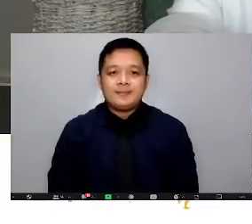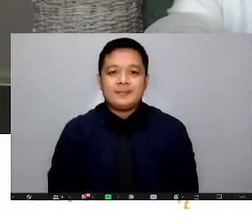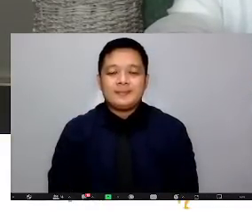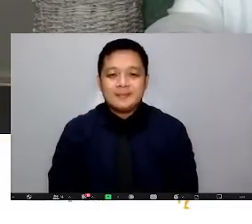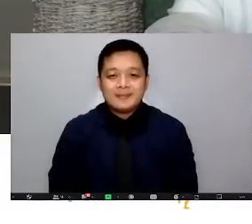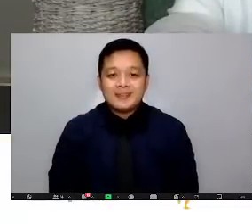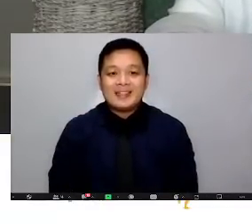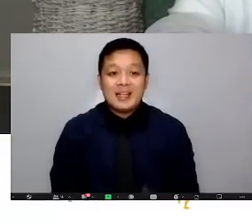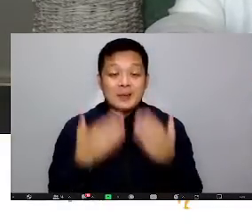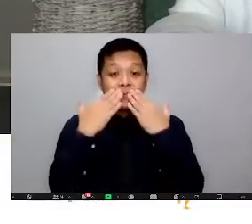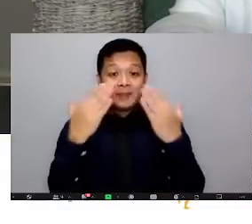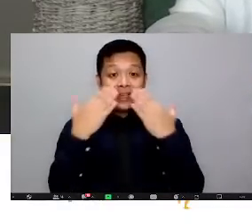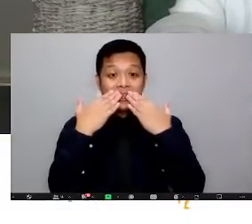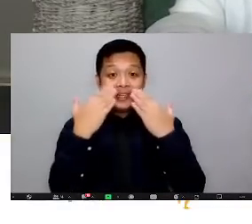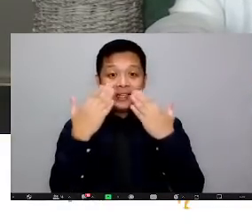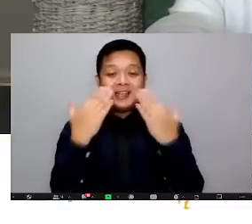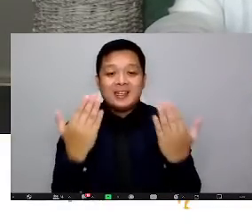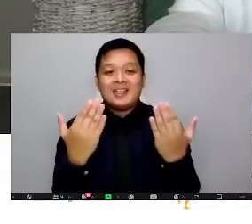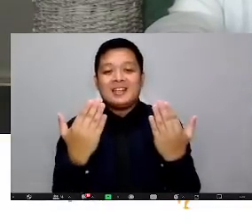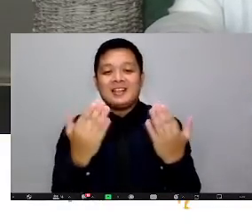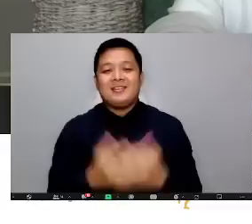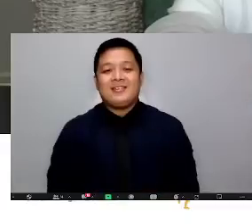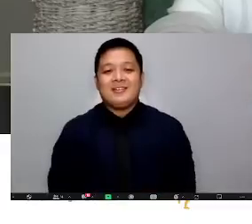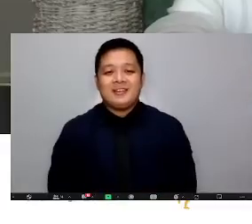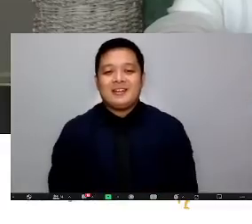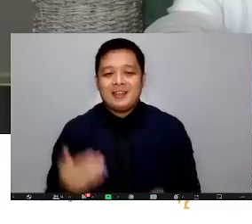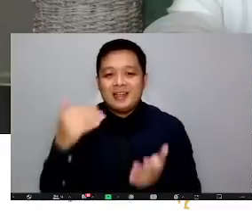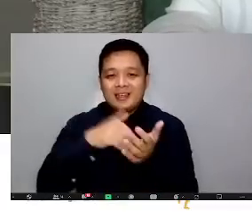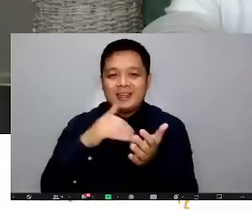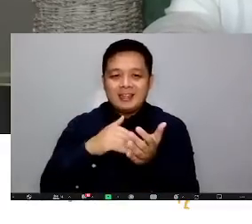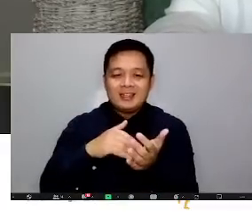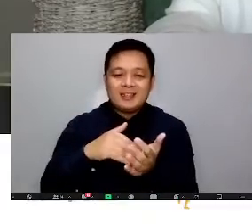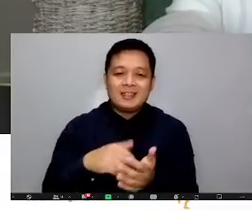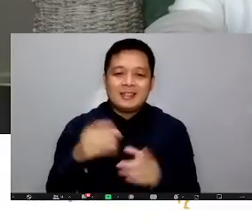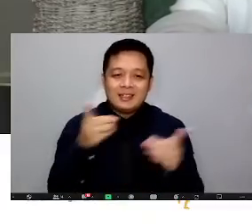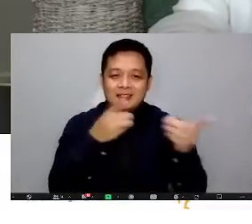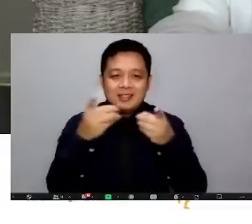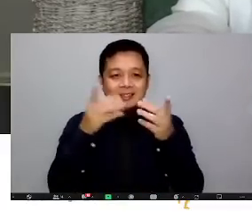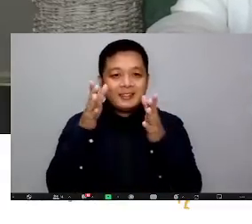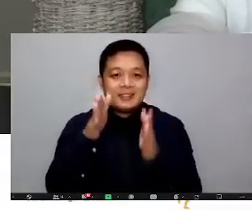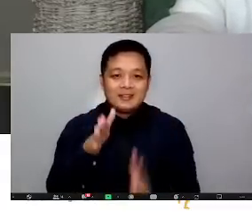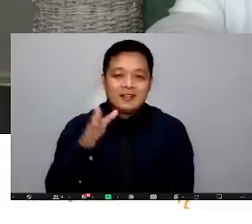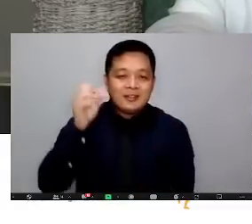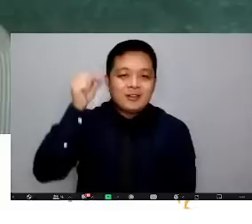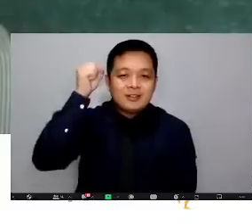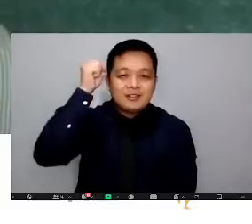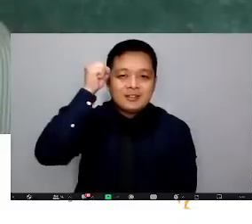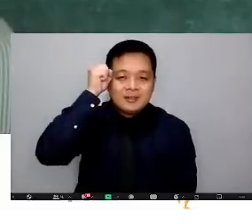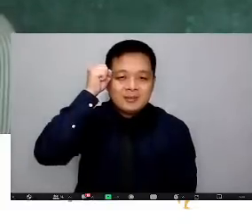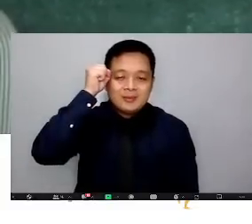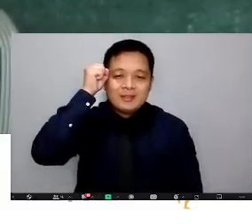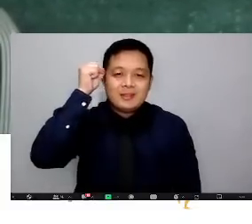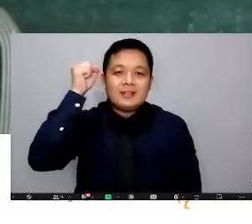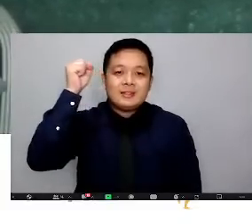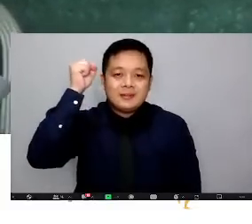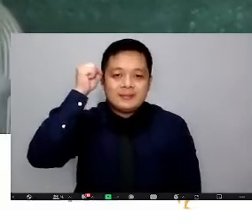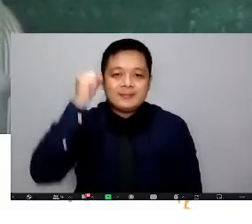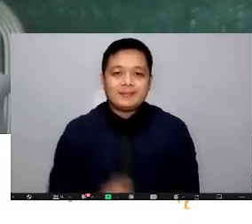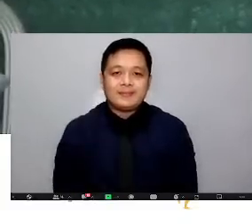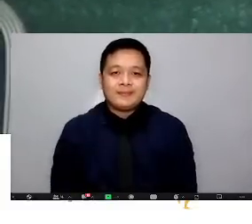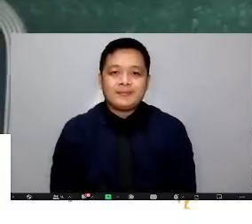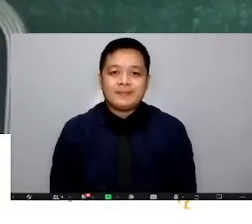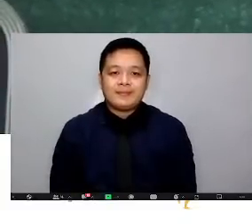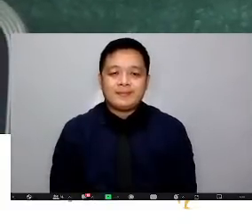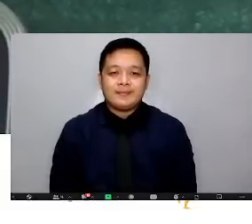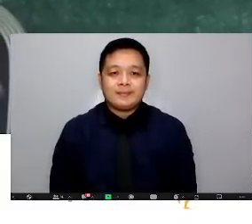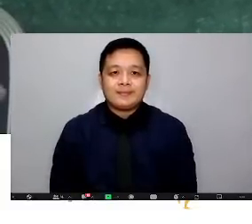Maraming salamat po. Once again, that is Director Samuel R. Sullivan, the Director 3 of the Bureau of Curriculum Development.